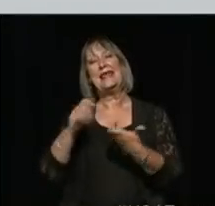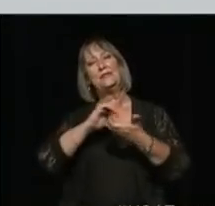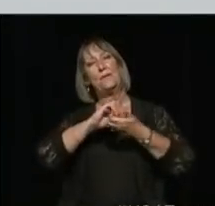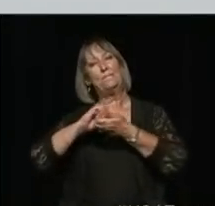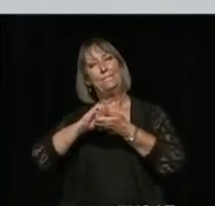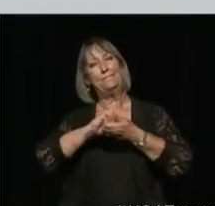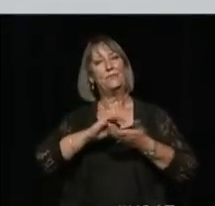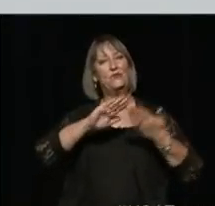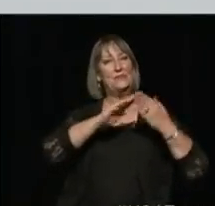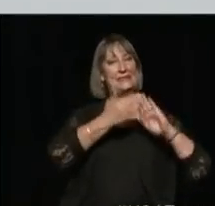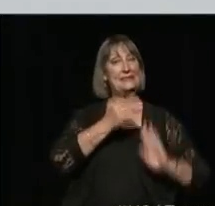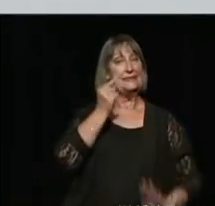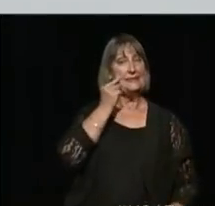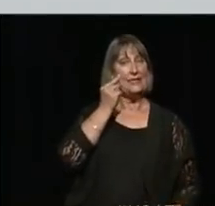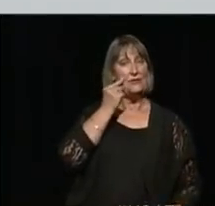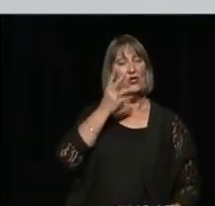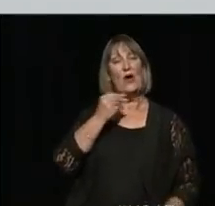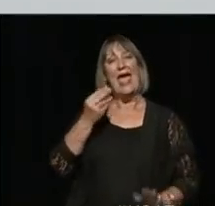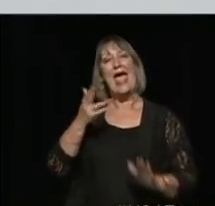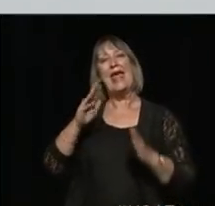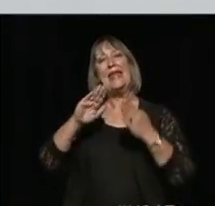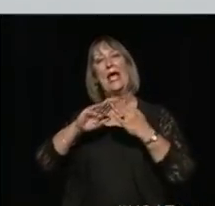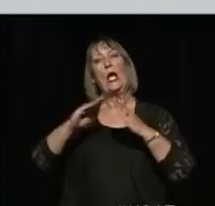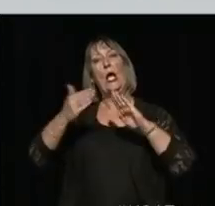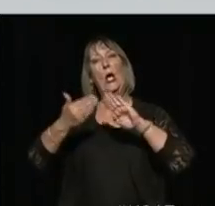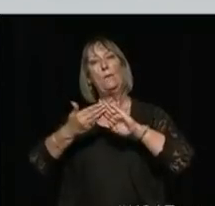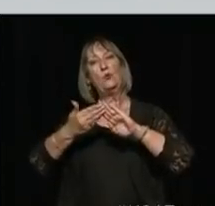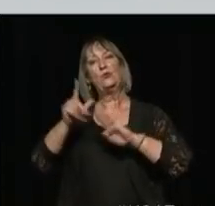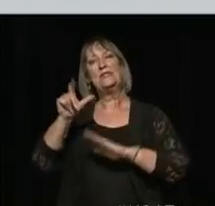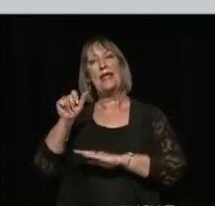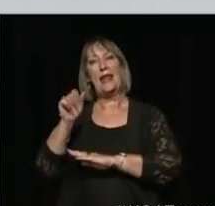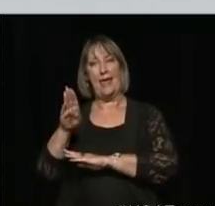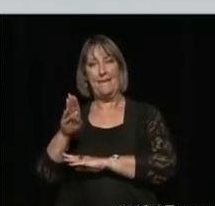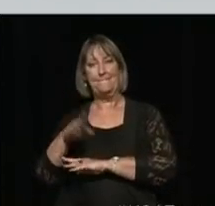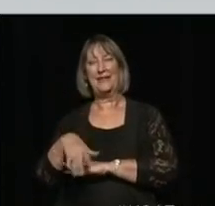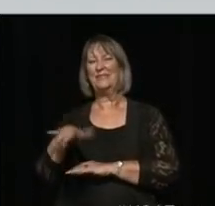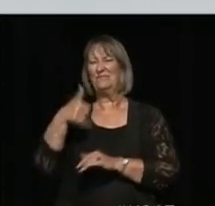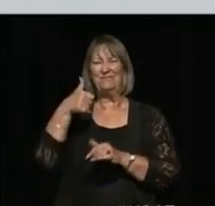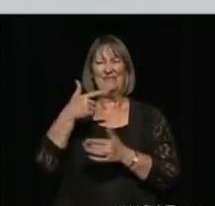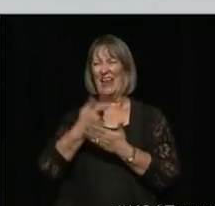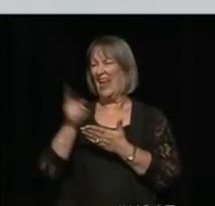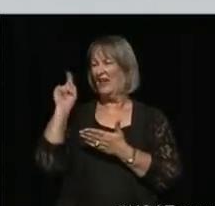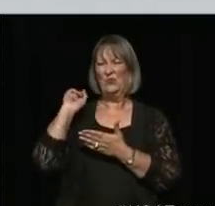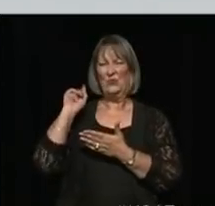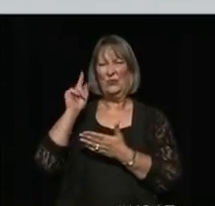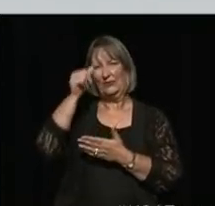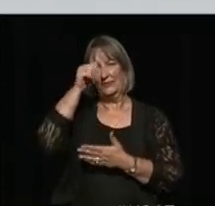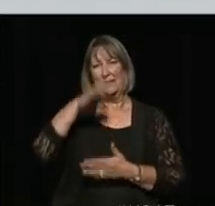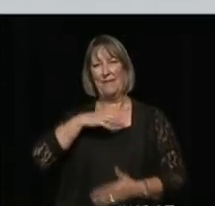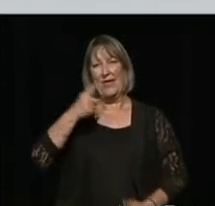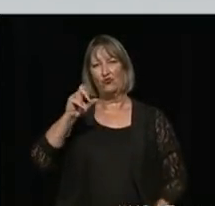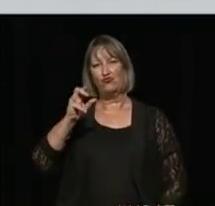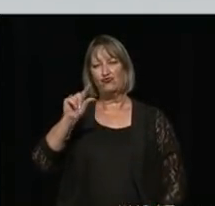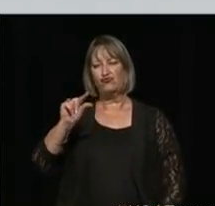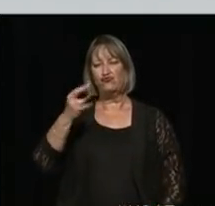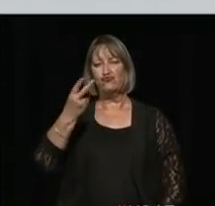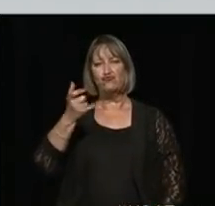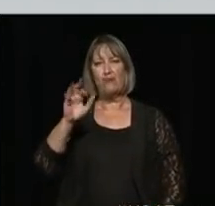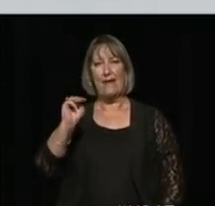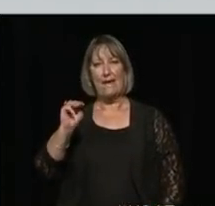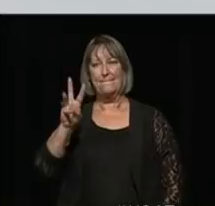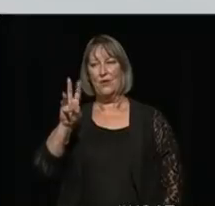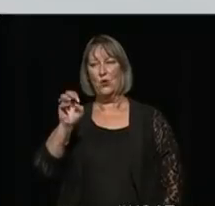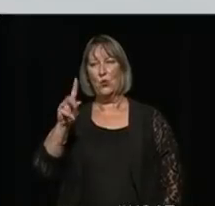between the city of San Antonio and Community Labs. You remember Graham Weston was on here, I think, a week or so ago, and it's been a great